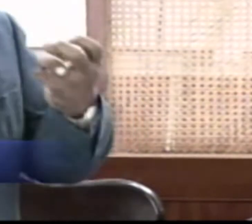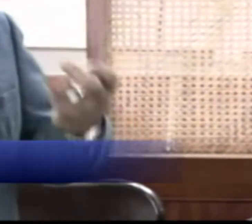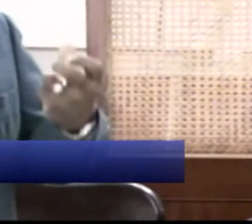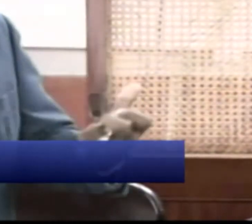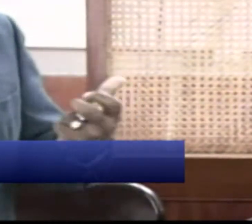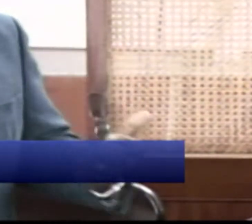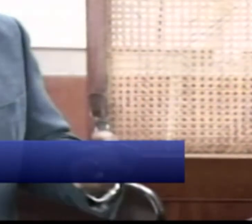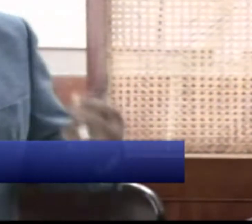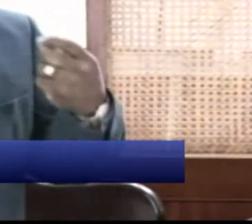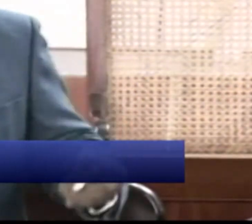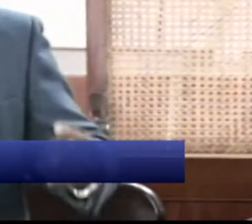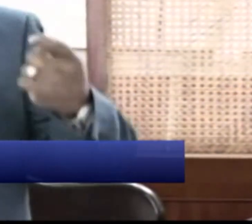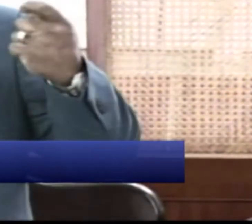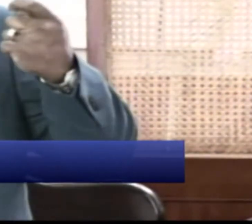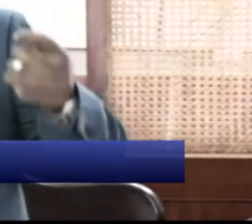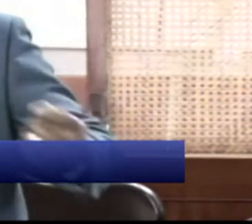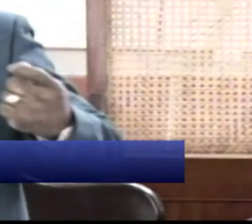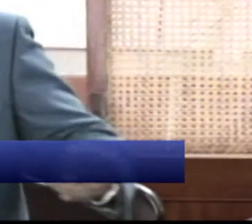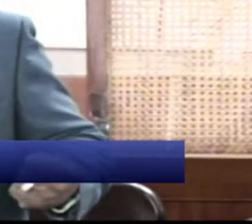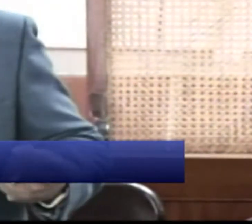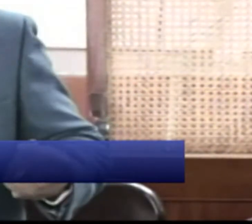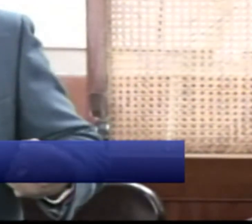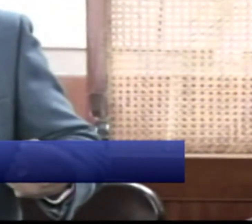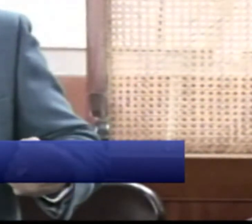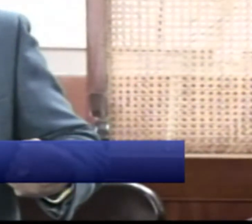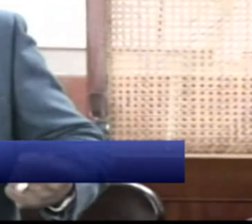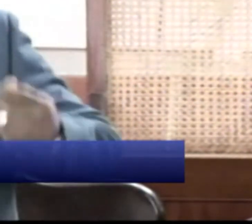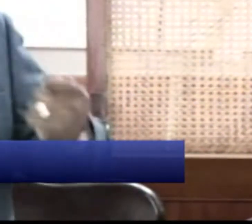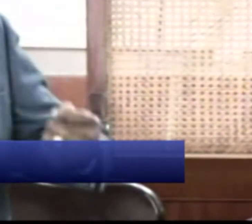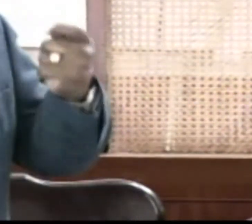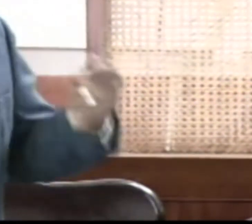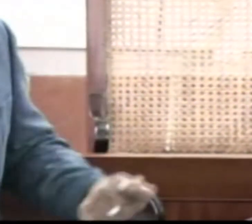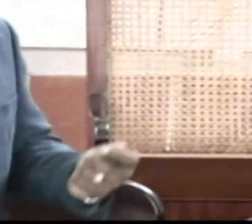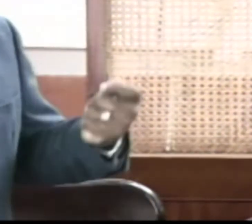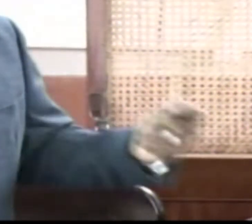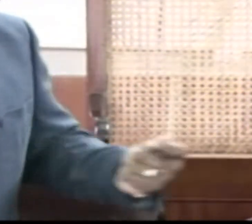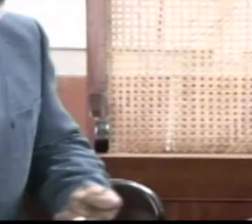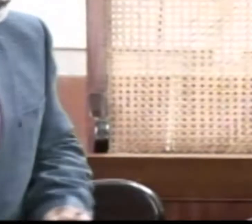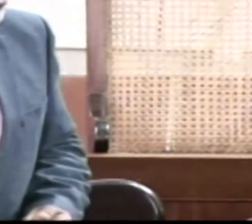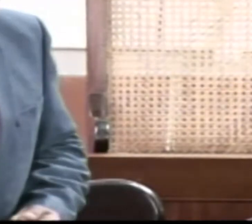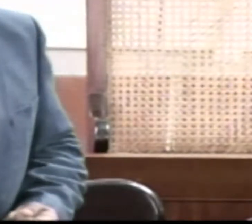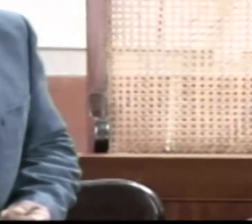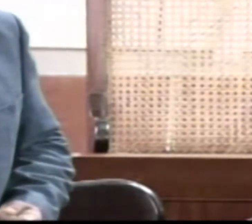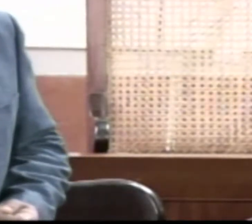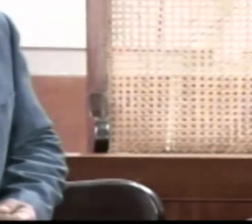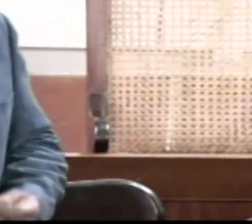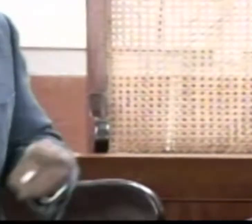many Barbadians were able to benefit from his significant contribution.